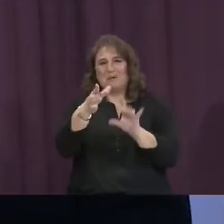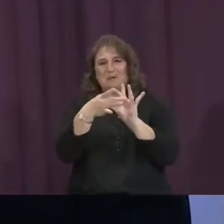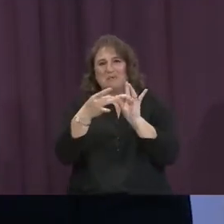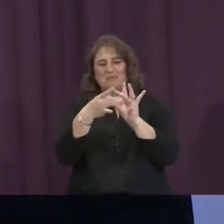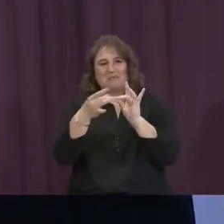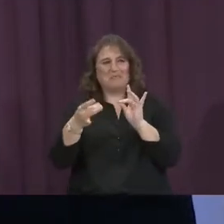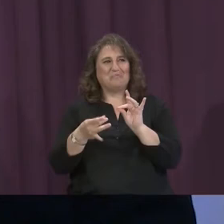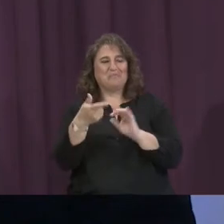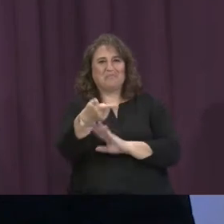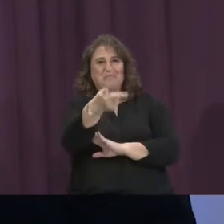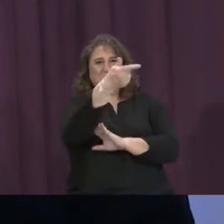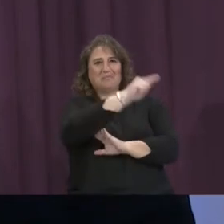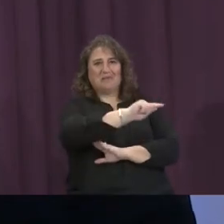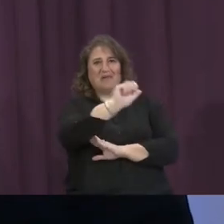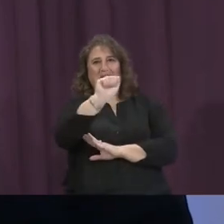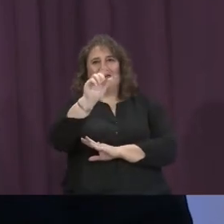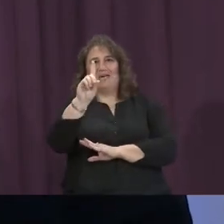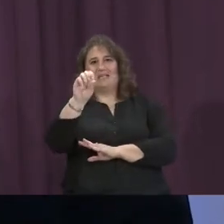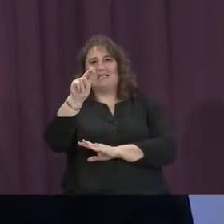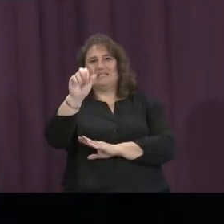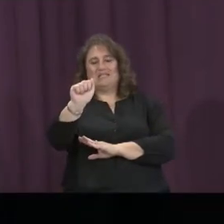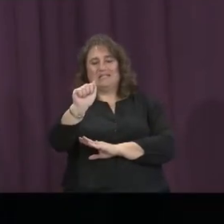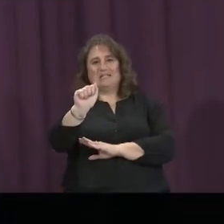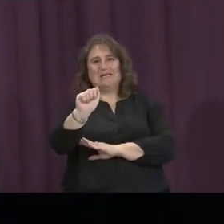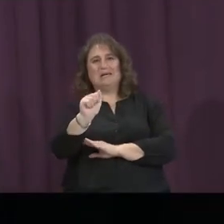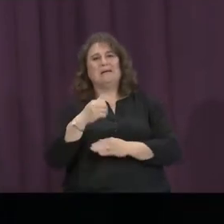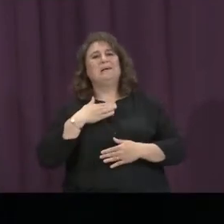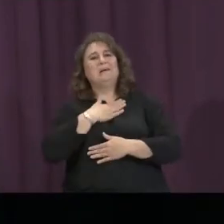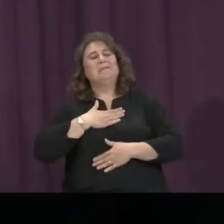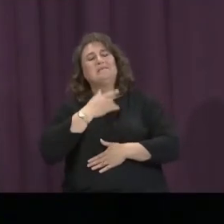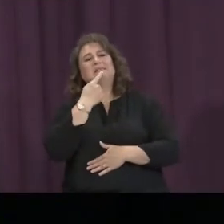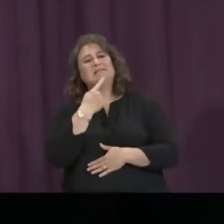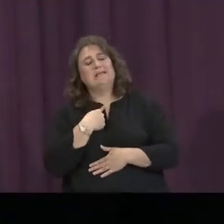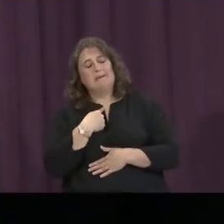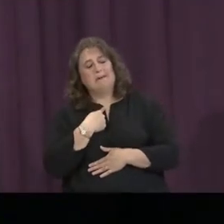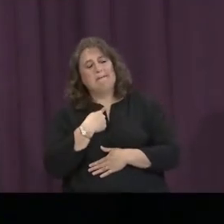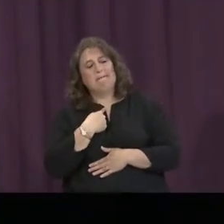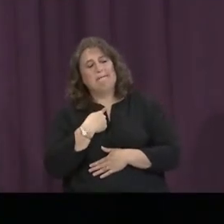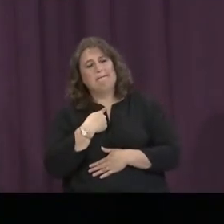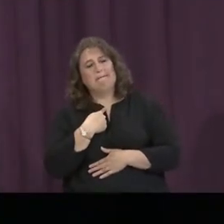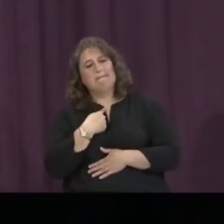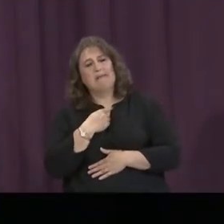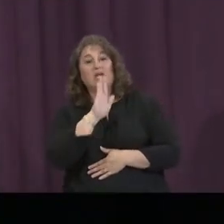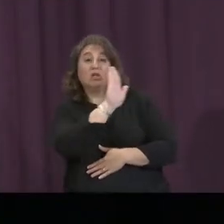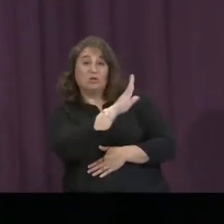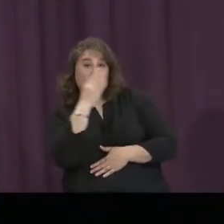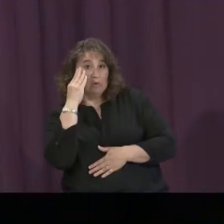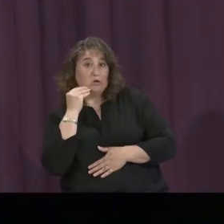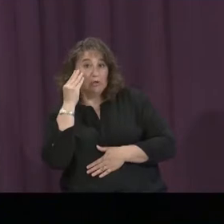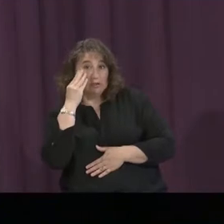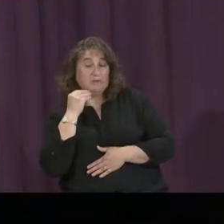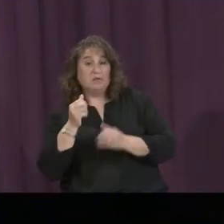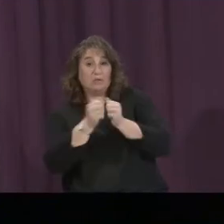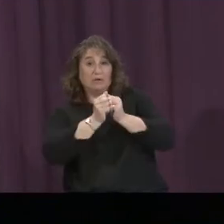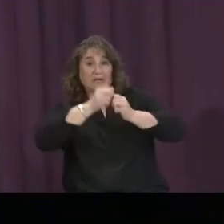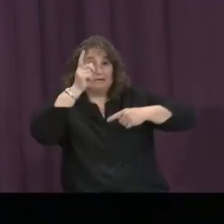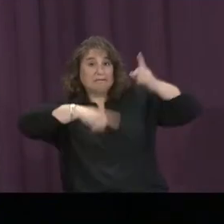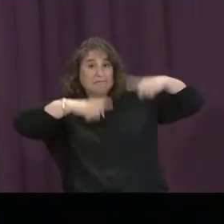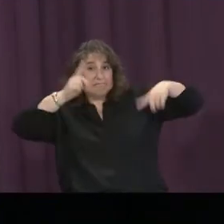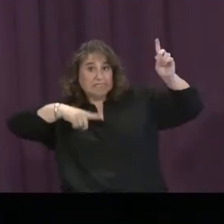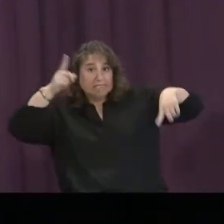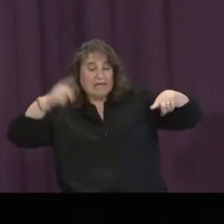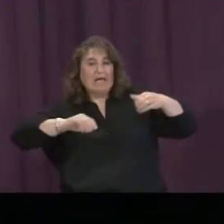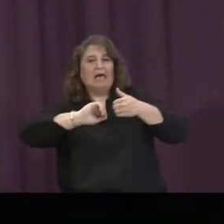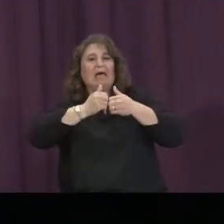Ms. Sedina. And Ms. Sedina, what, can you share some of the, some, um, some of your experiences with diversity and how has it